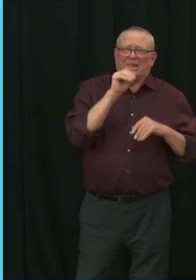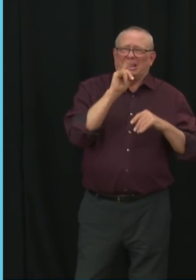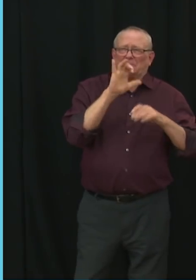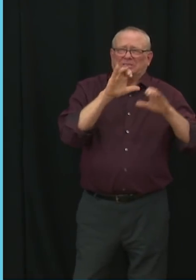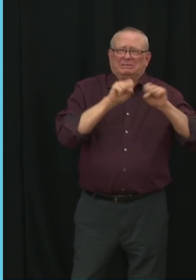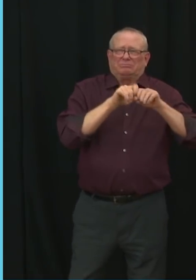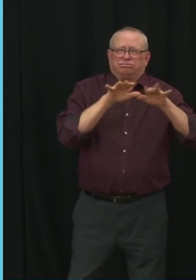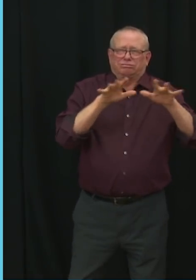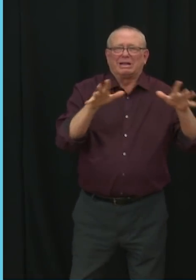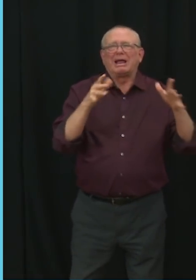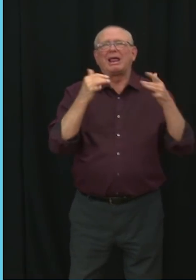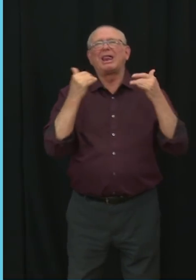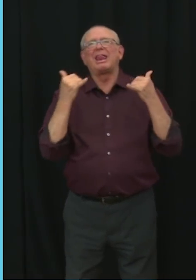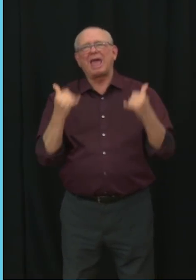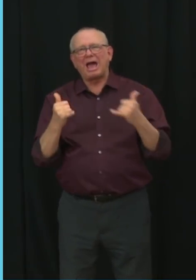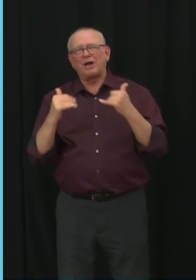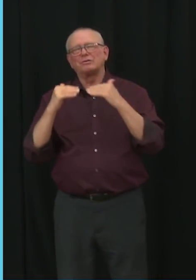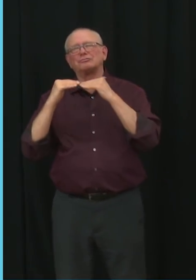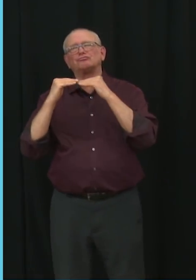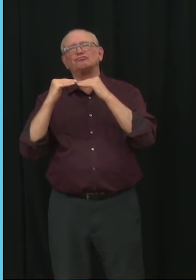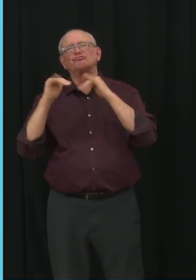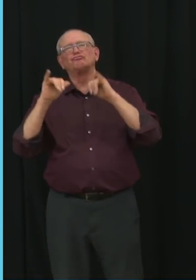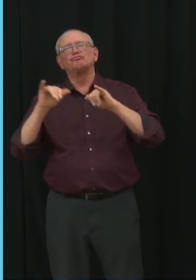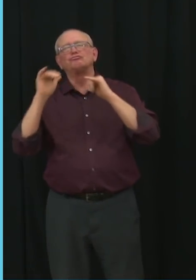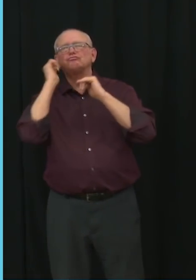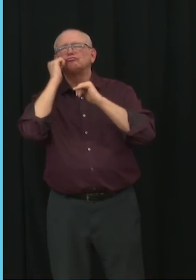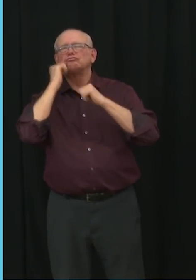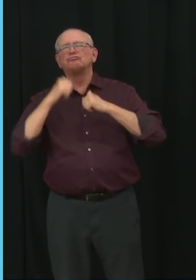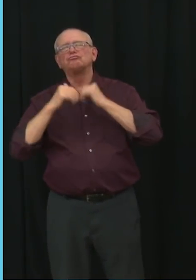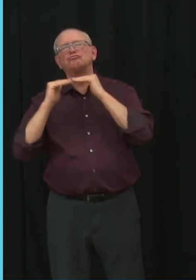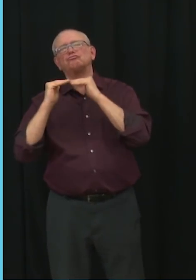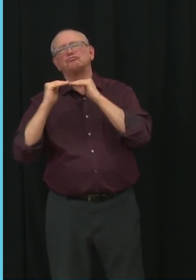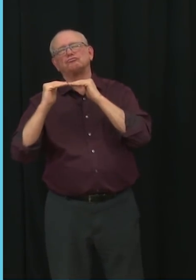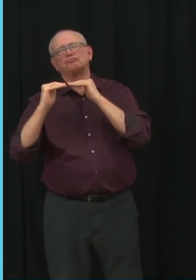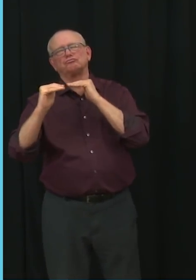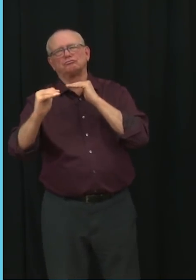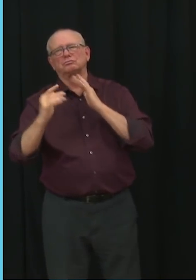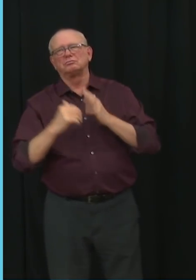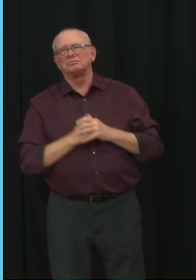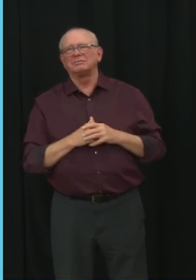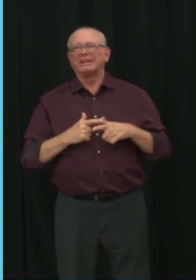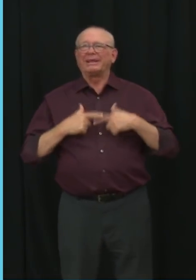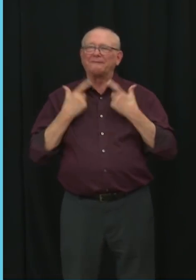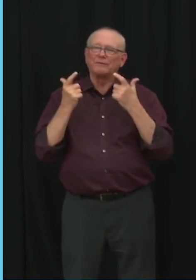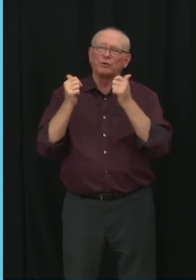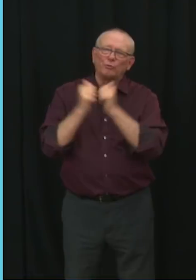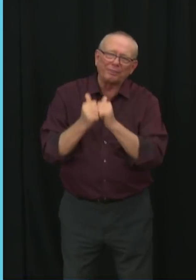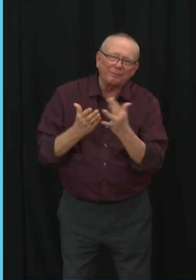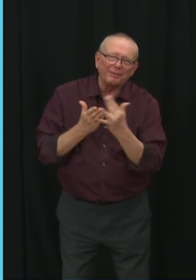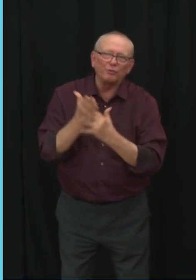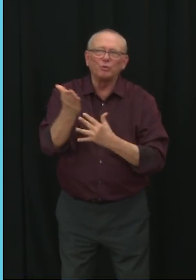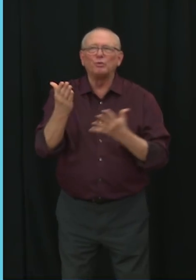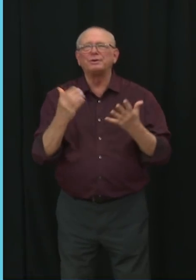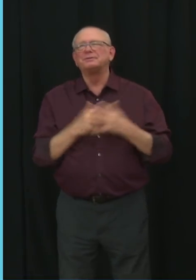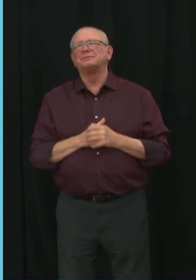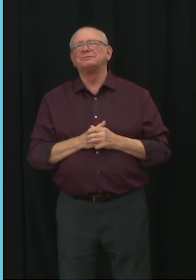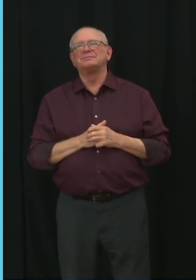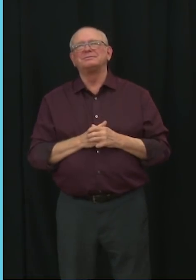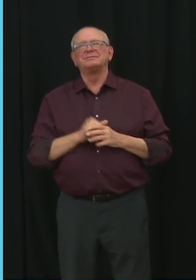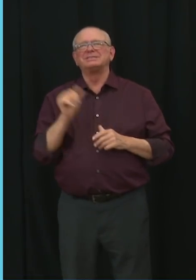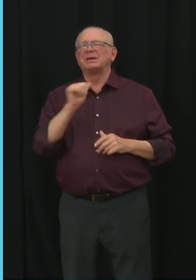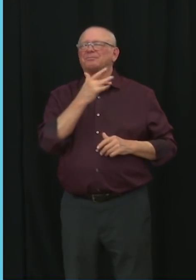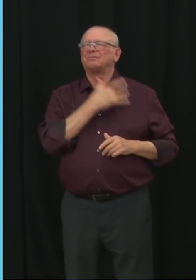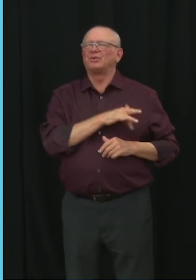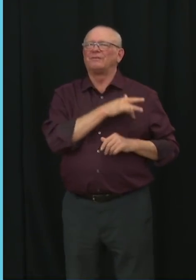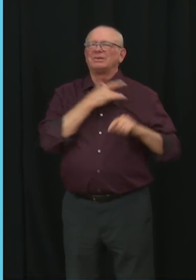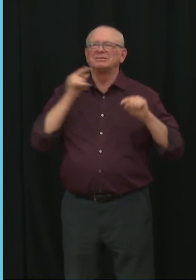all provinces are undertaking. As the Minister mentioned, a joint statement by all Chief Medical Officers of Health across Canada was